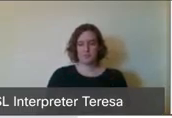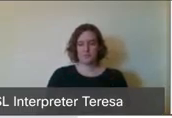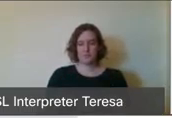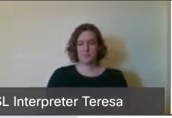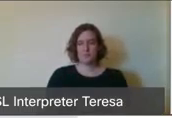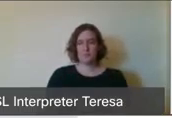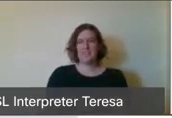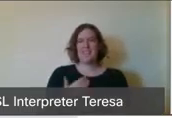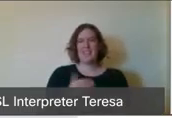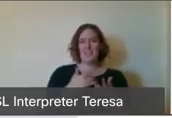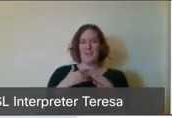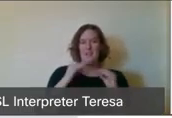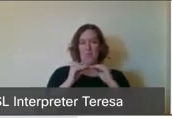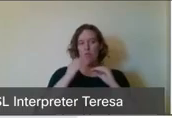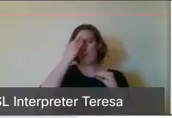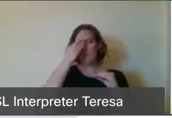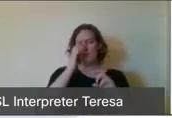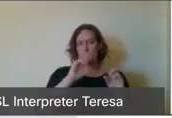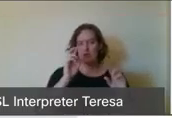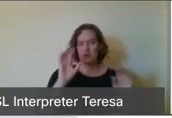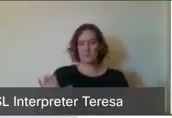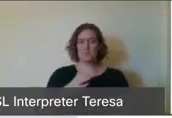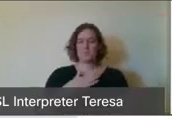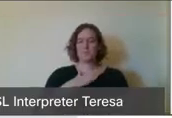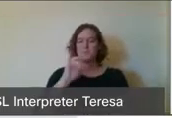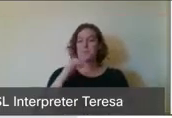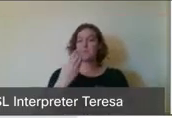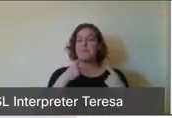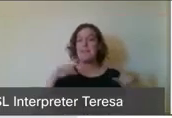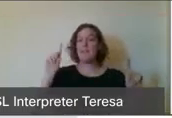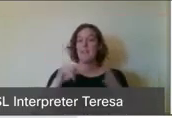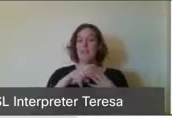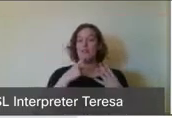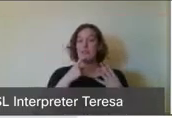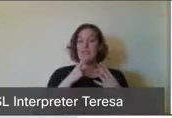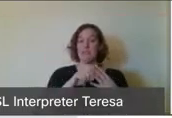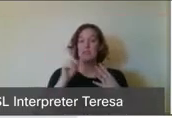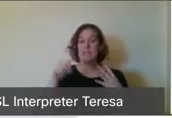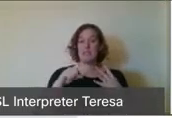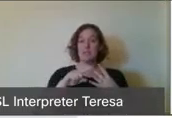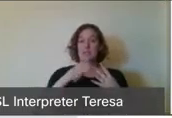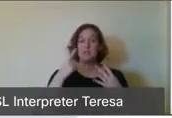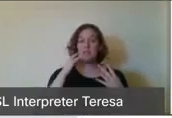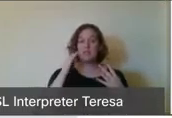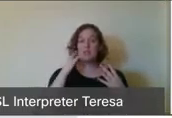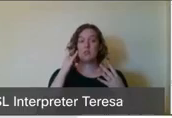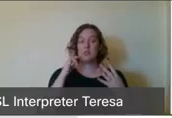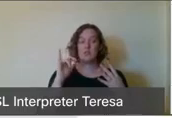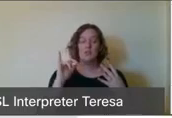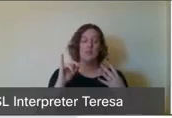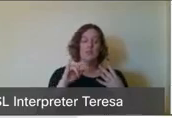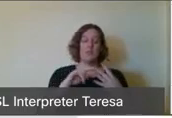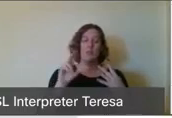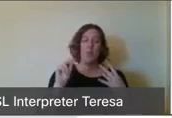Again, I feel more knowledgeable to perform my job successfully. That red diamond for yes, that yellow circle for